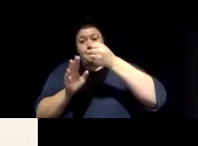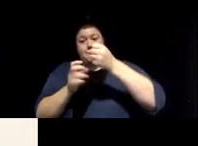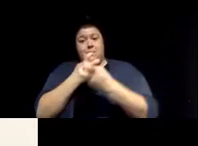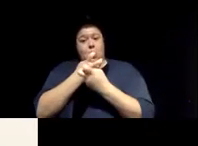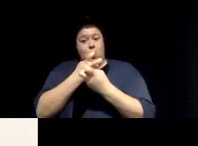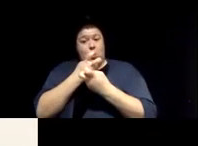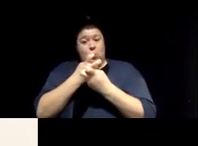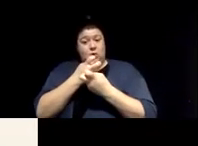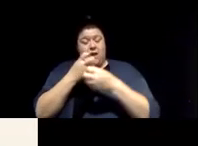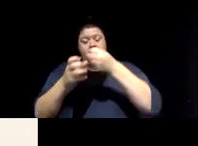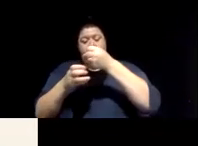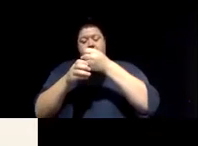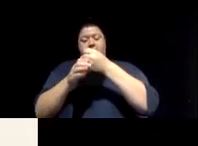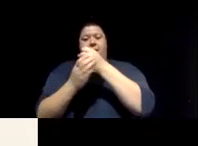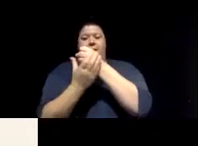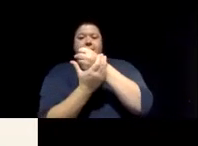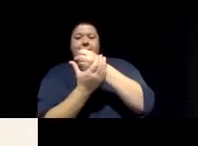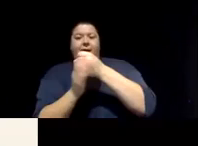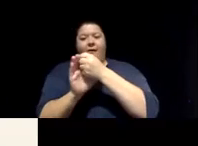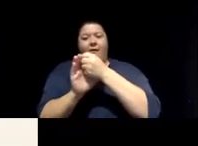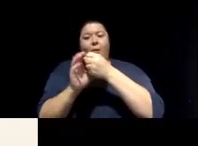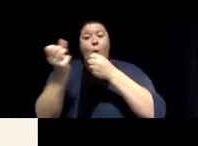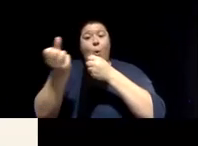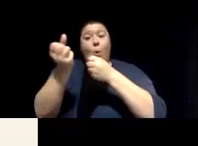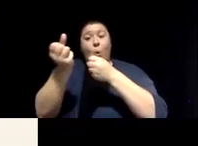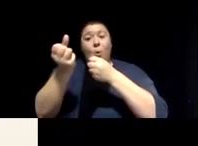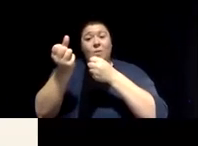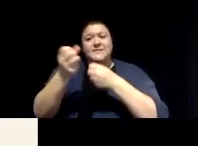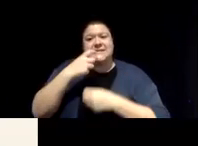place and the teeth itself and the tooth itself.